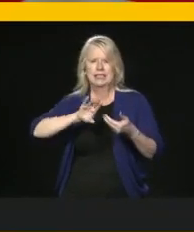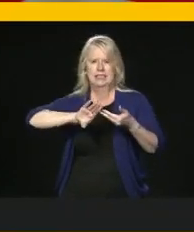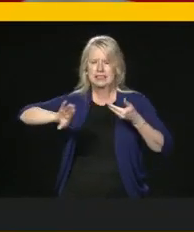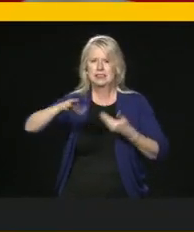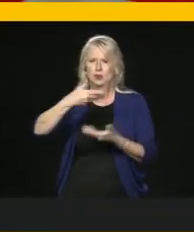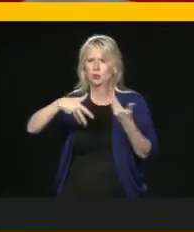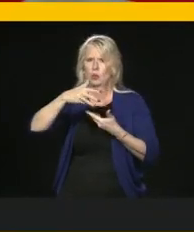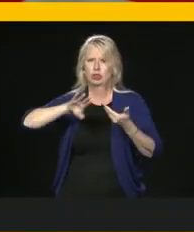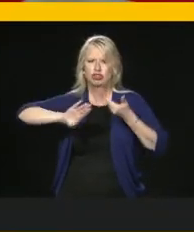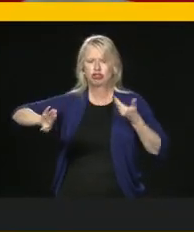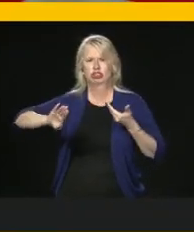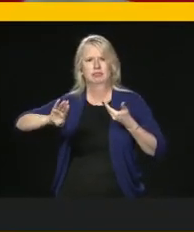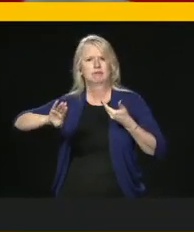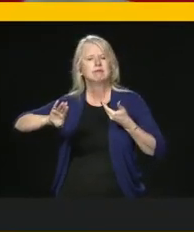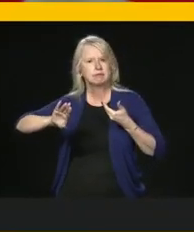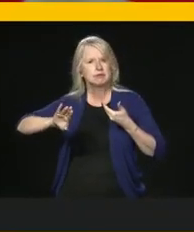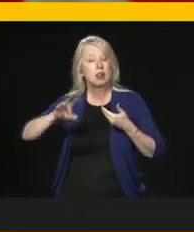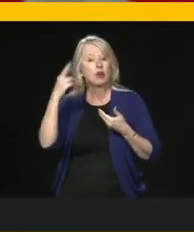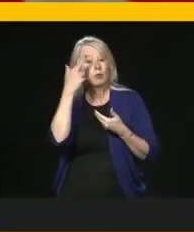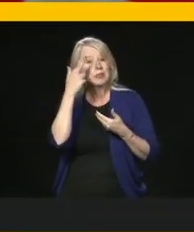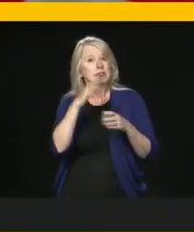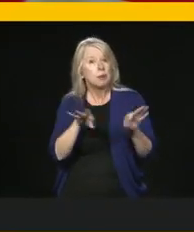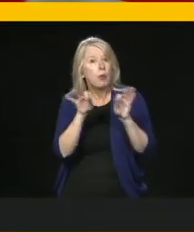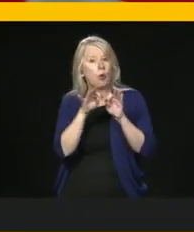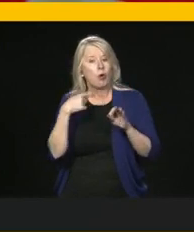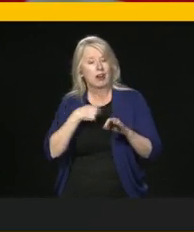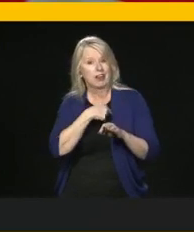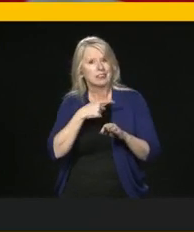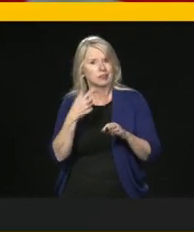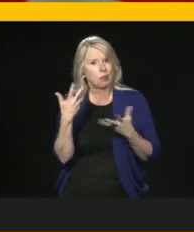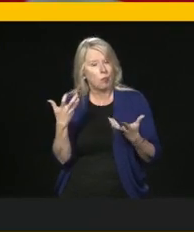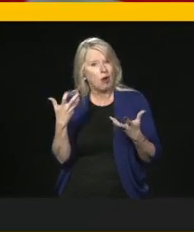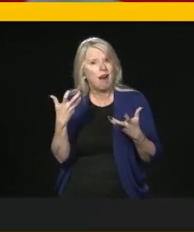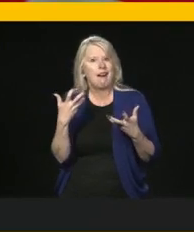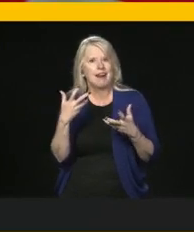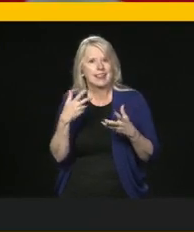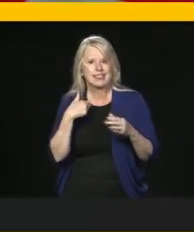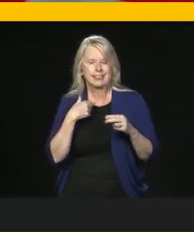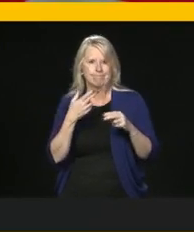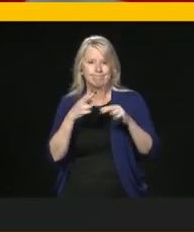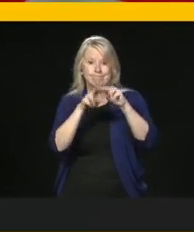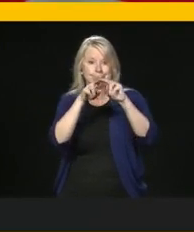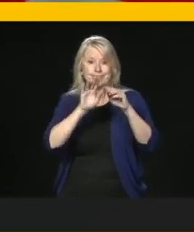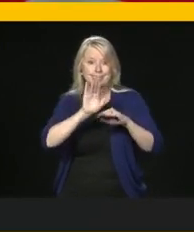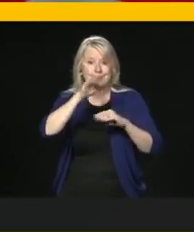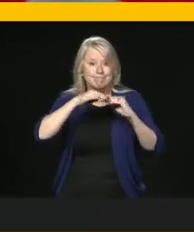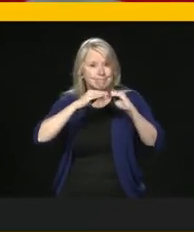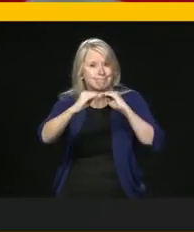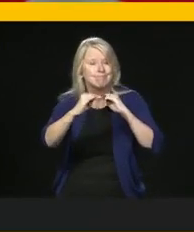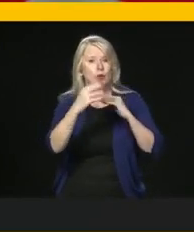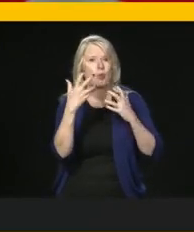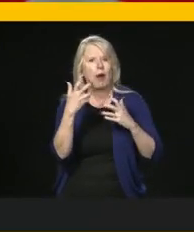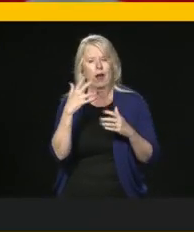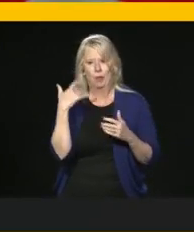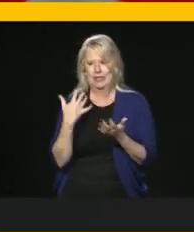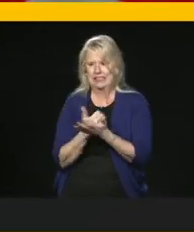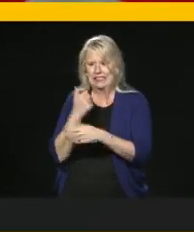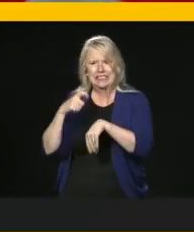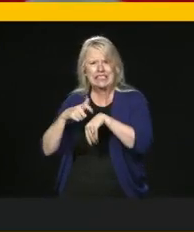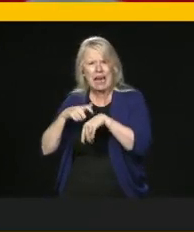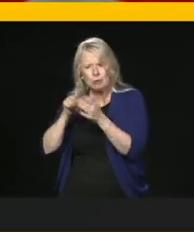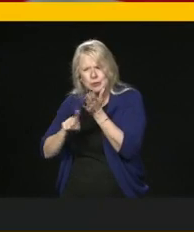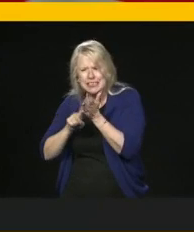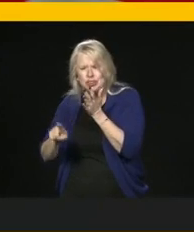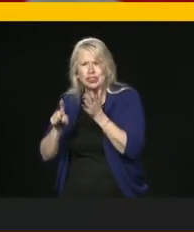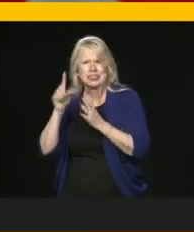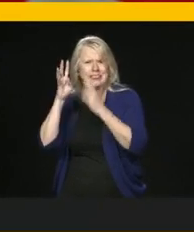the epidemic curve is to buy time for research and innovation to occur. It's been just under 3 months ago that scientists first identified the